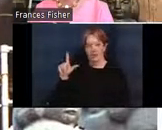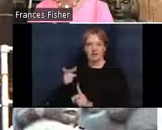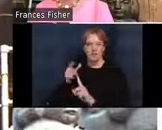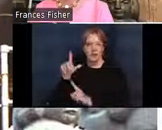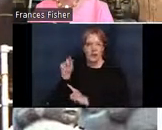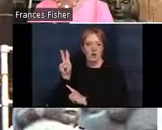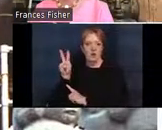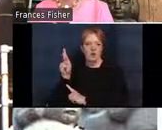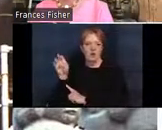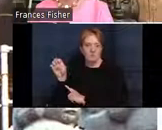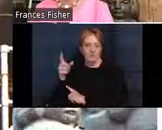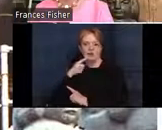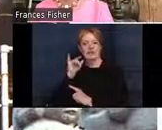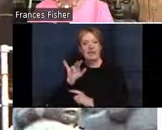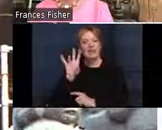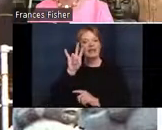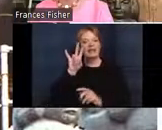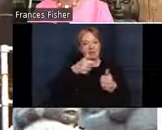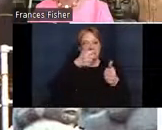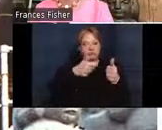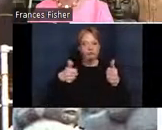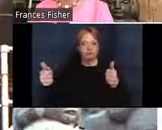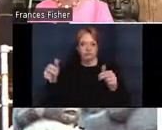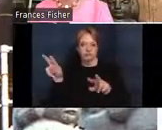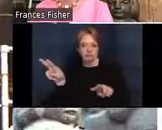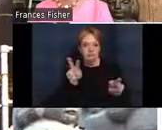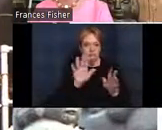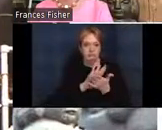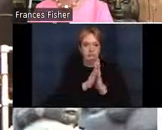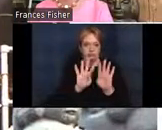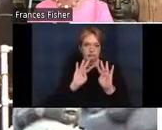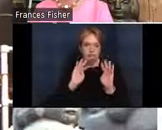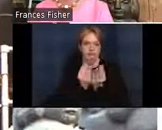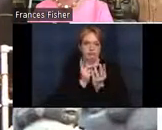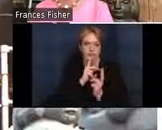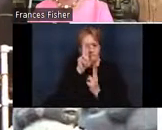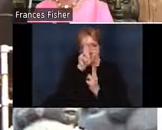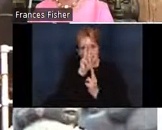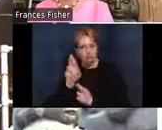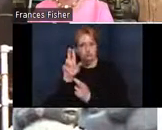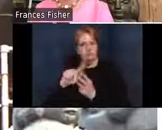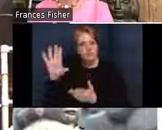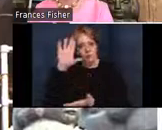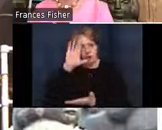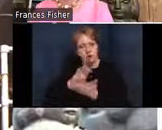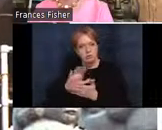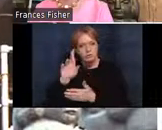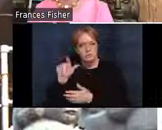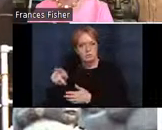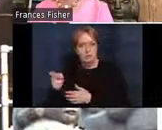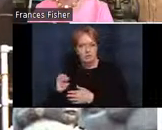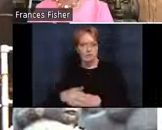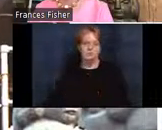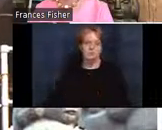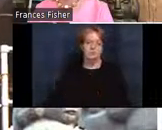stone sentinels with their calm gazes that together define a circle and became a tribute to her late husband, Ralph. So these